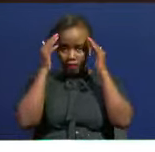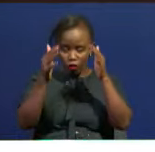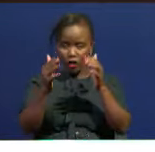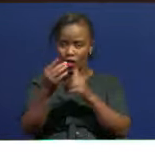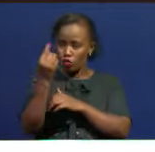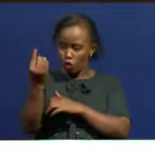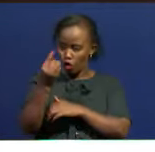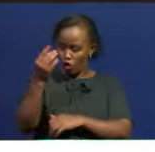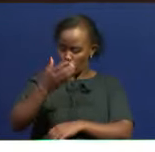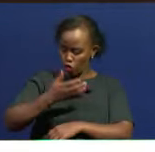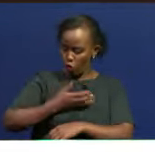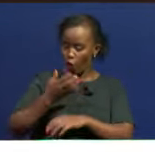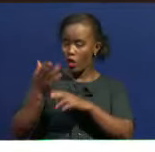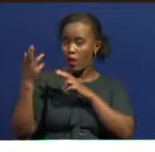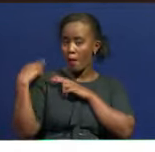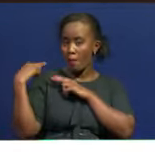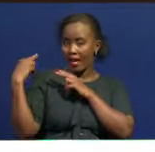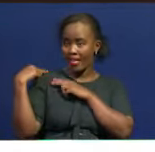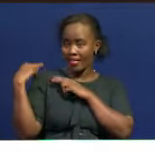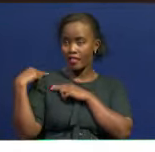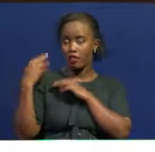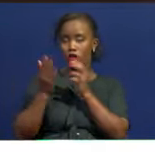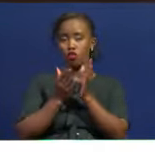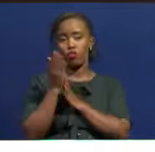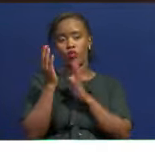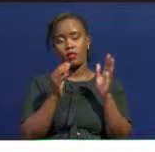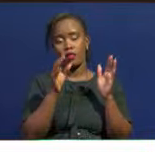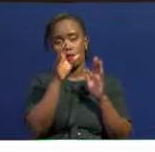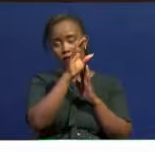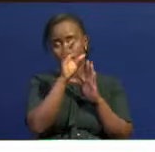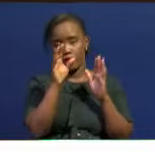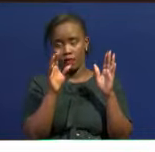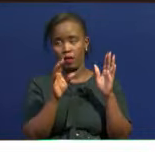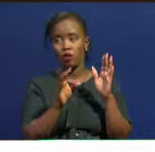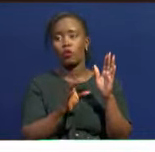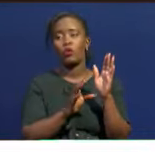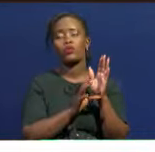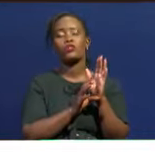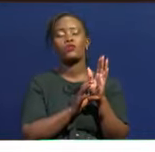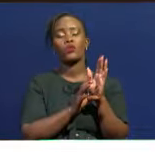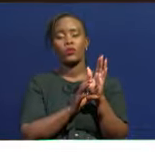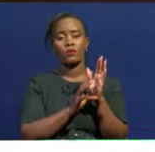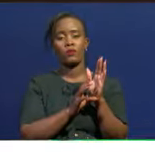do by the provisions of this